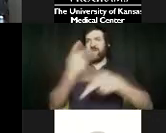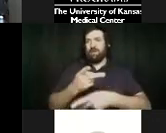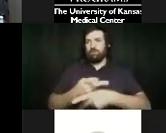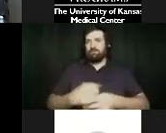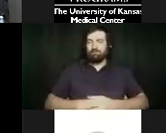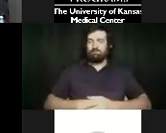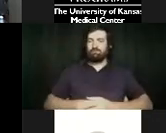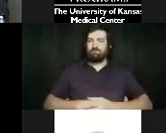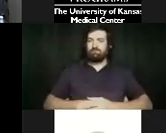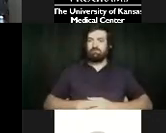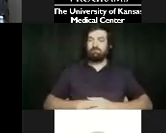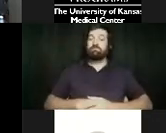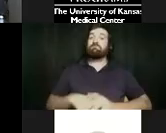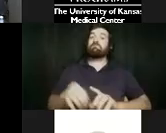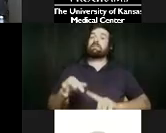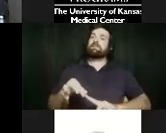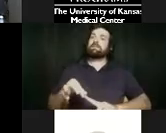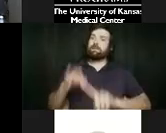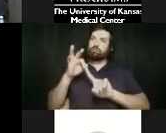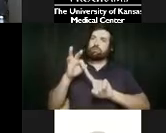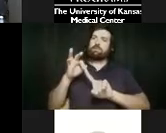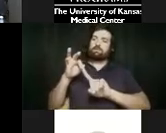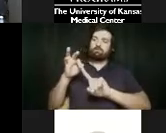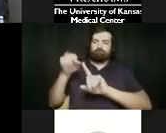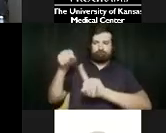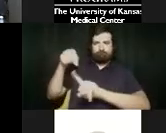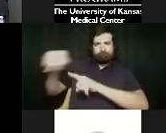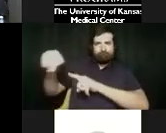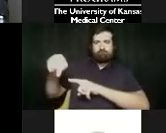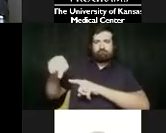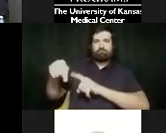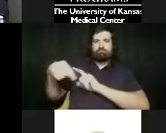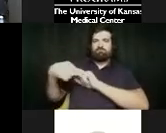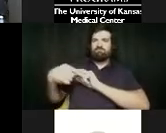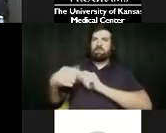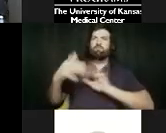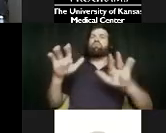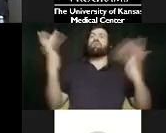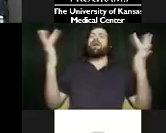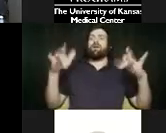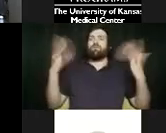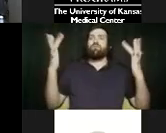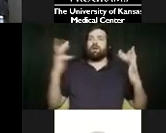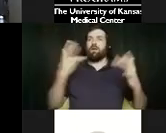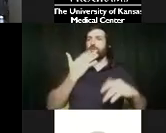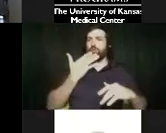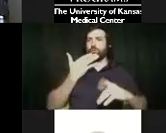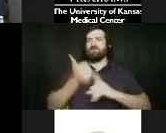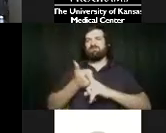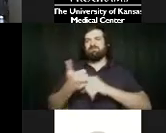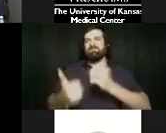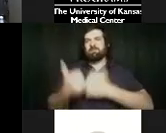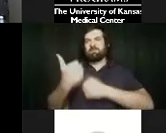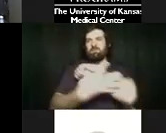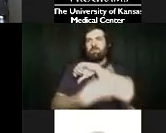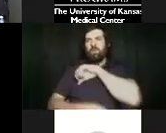especially on behalf of the world's lowest income communities in the bright colors on this image. Now, it's a